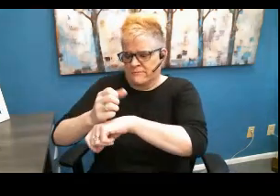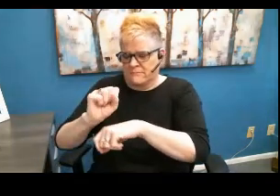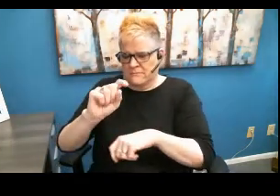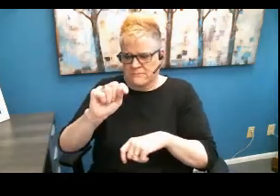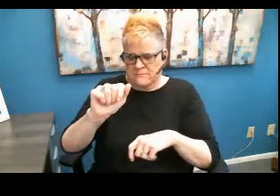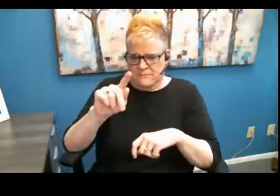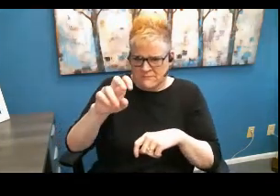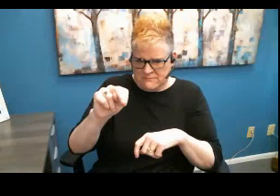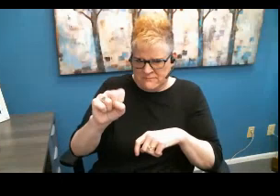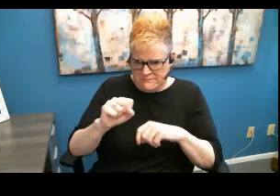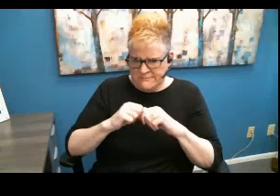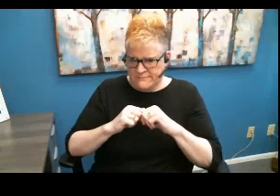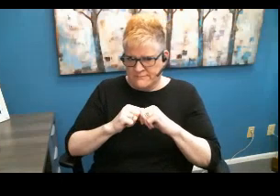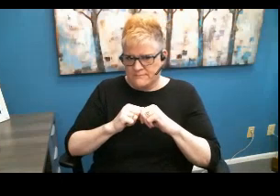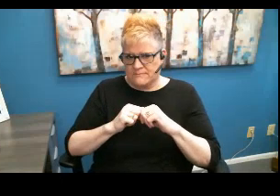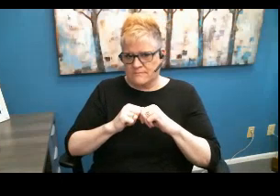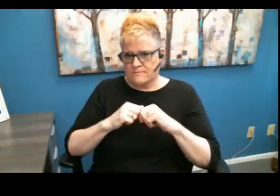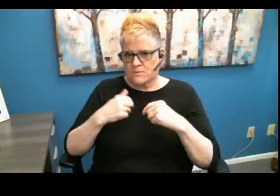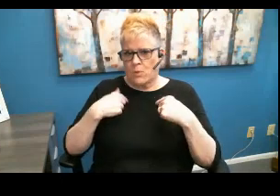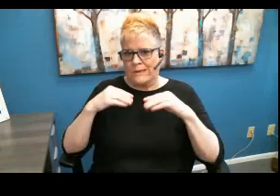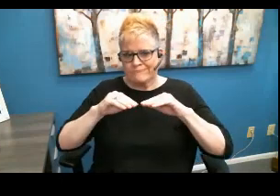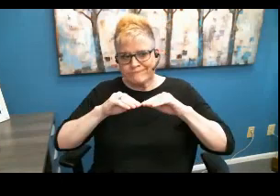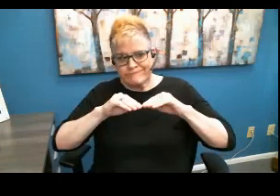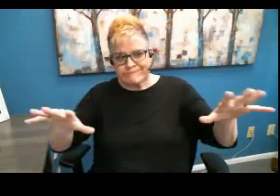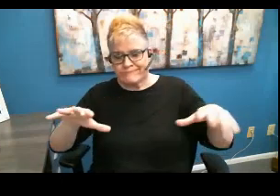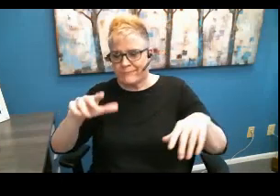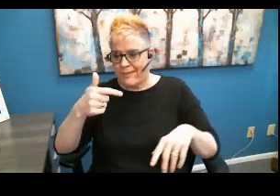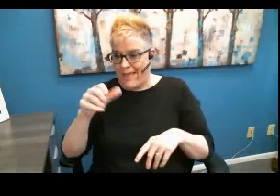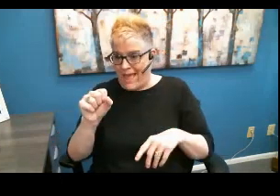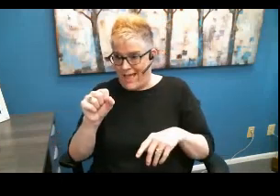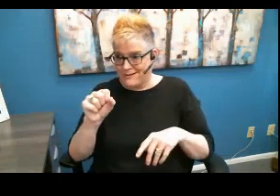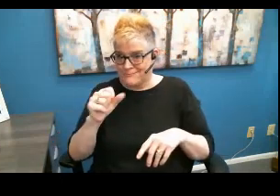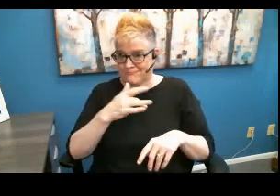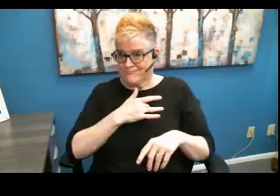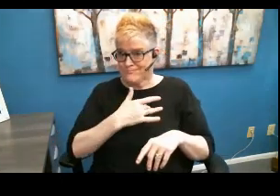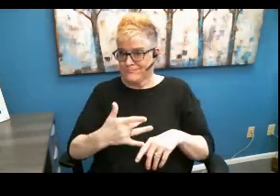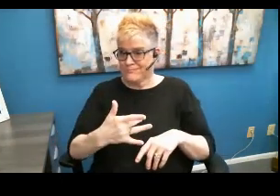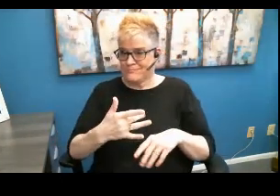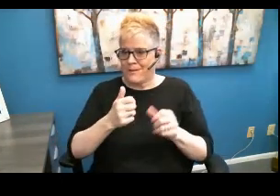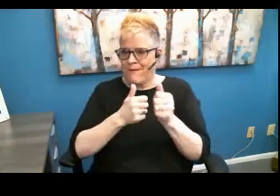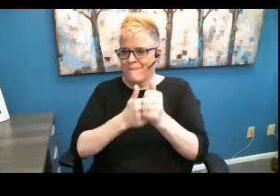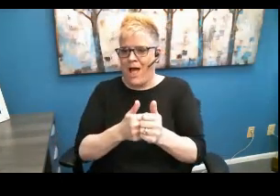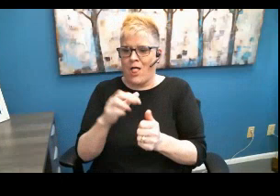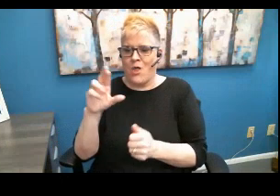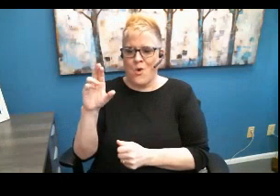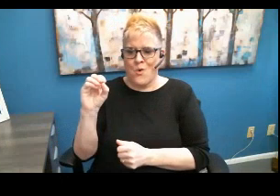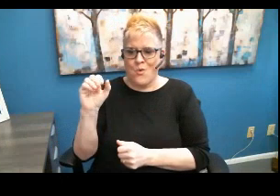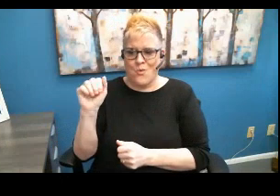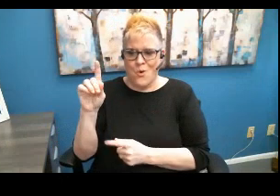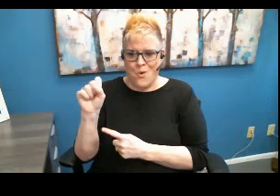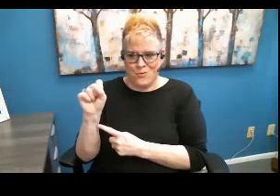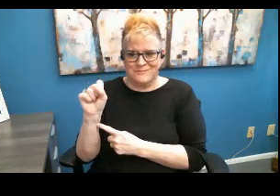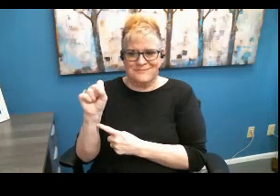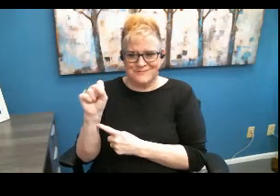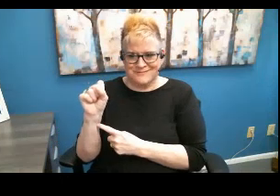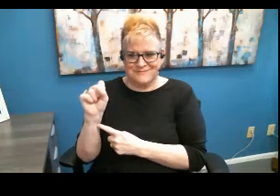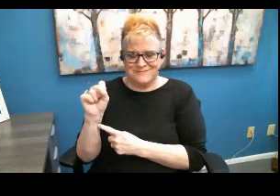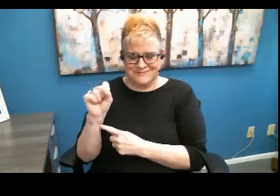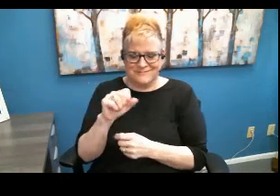gas across our service territory. Often they follow roadways, just local,